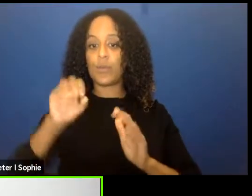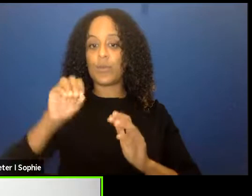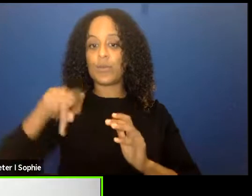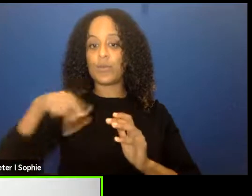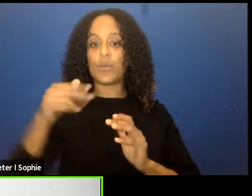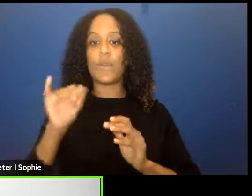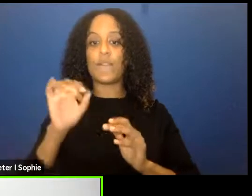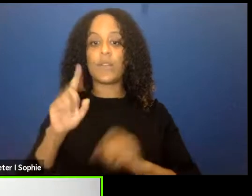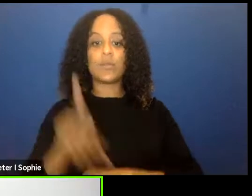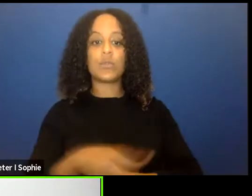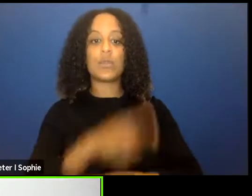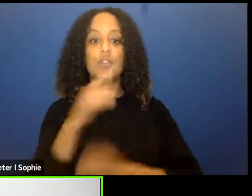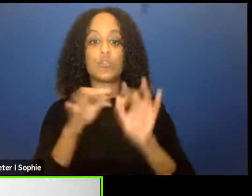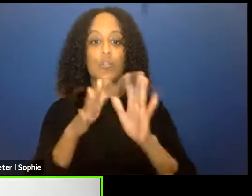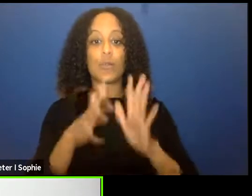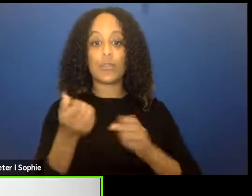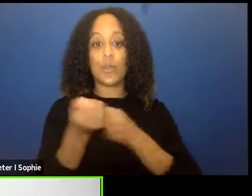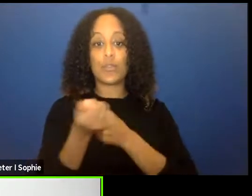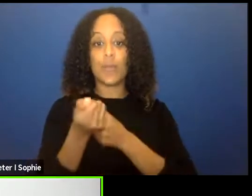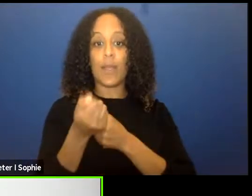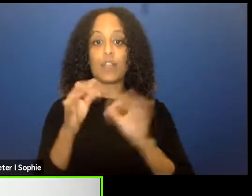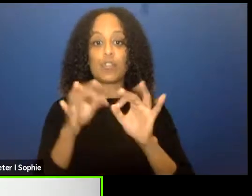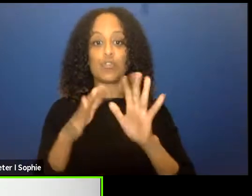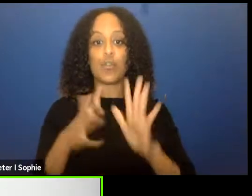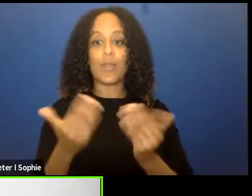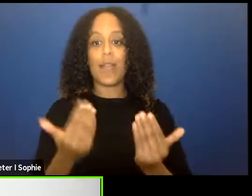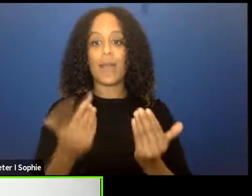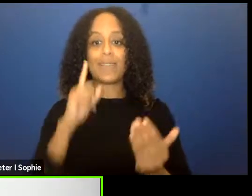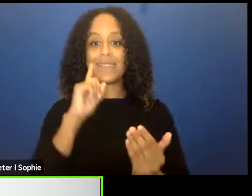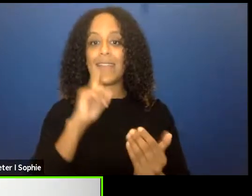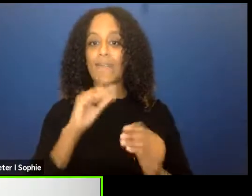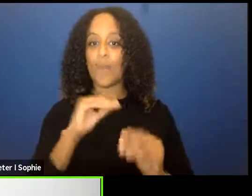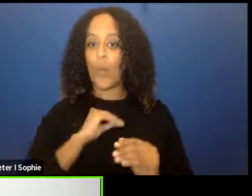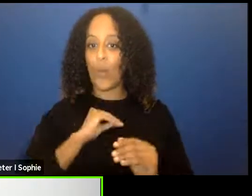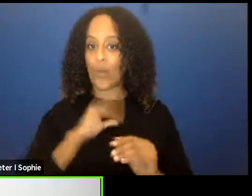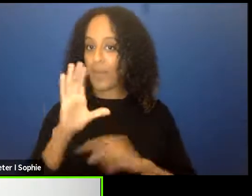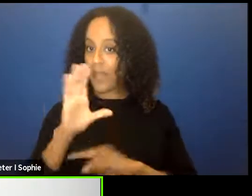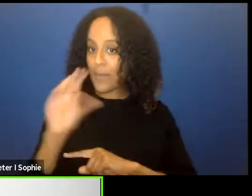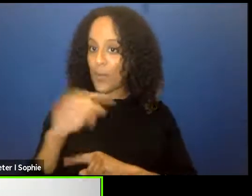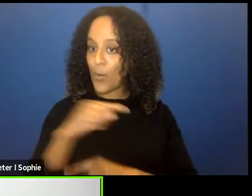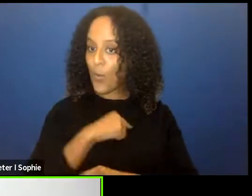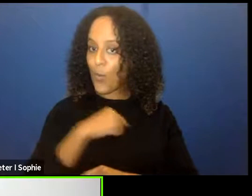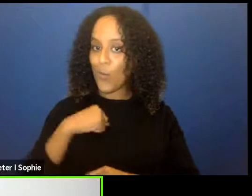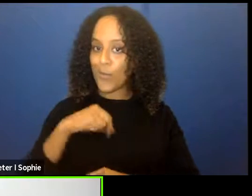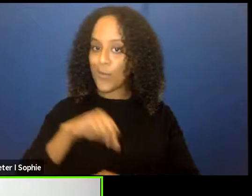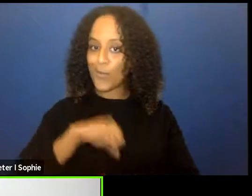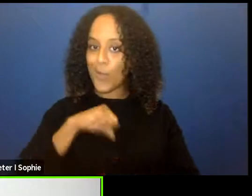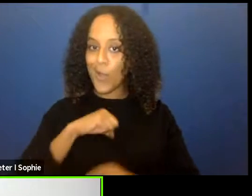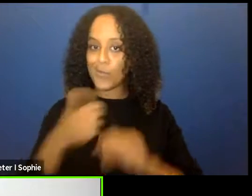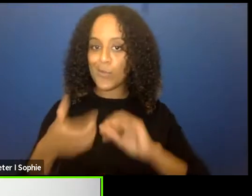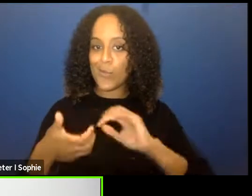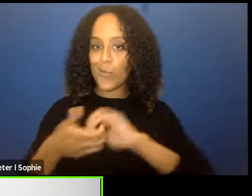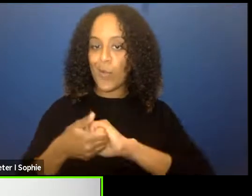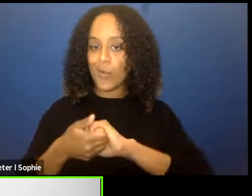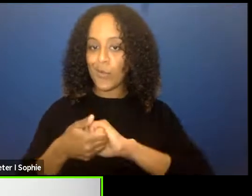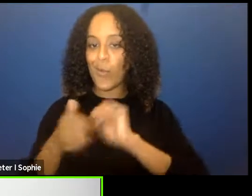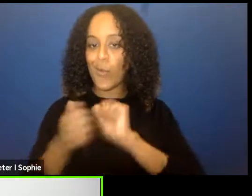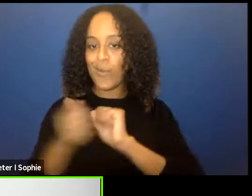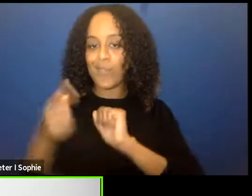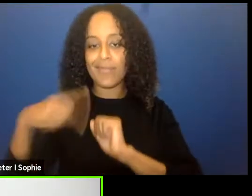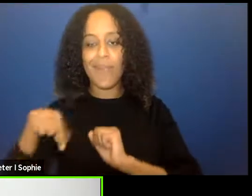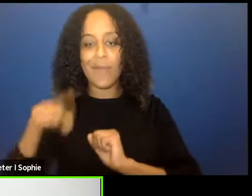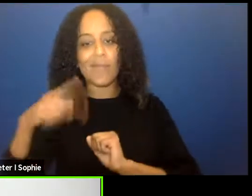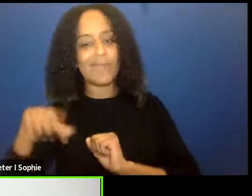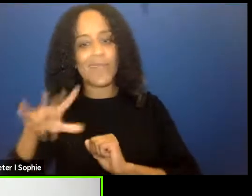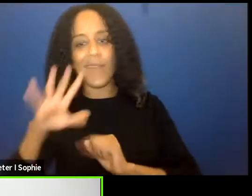Our interpreters are sponsored by Interpreter Now, which is a deaf-owned company we're always proud to partner with. They're amazing. This is also